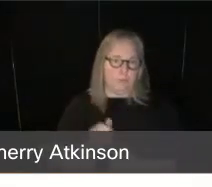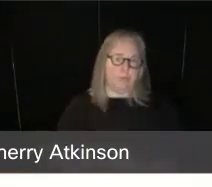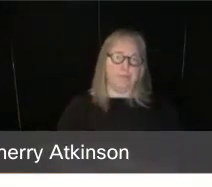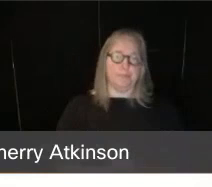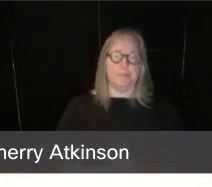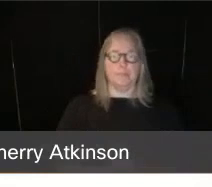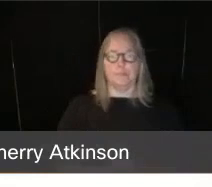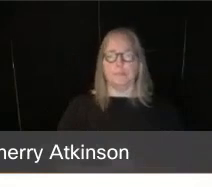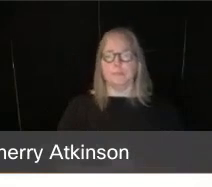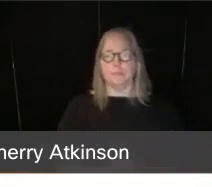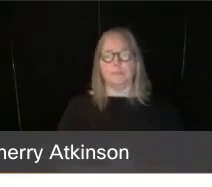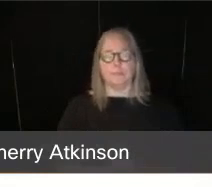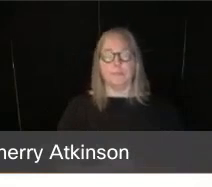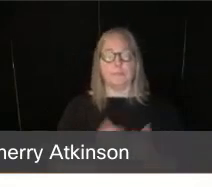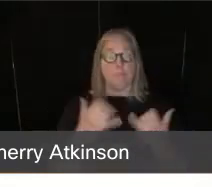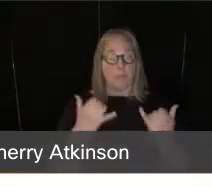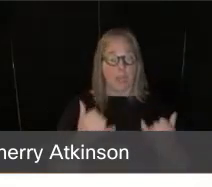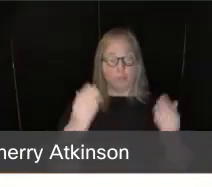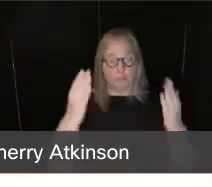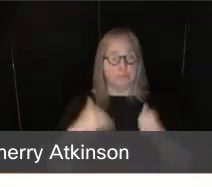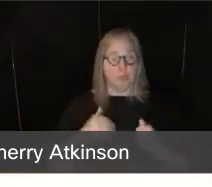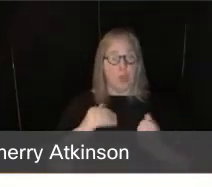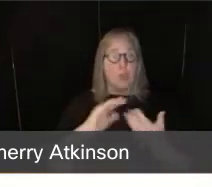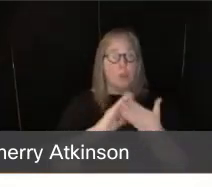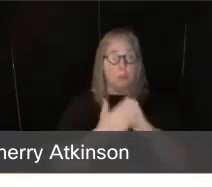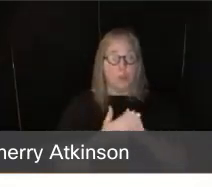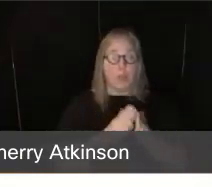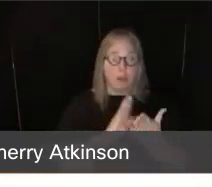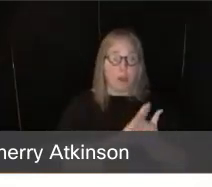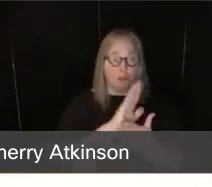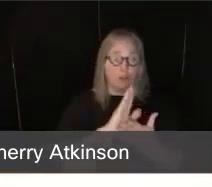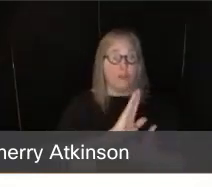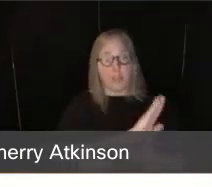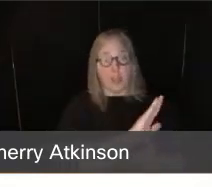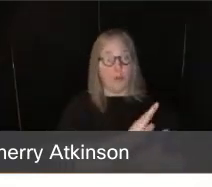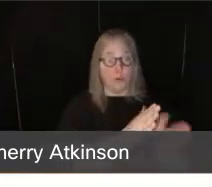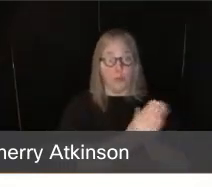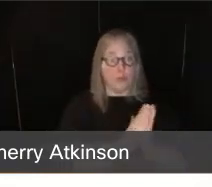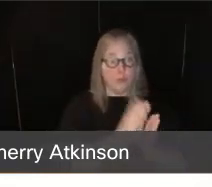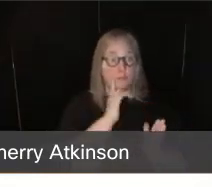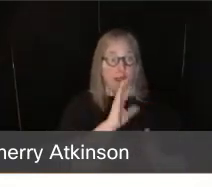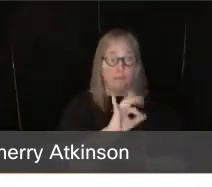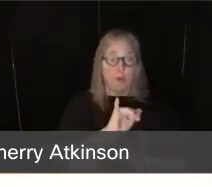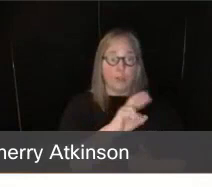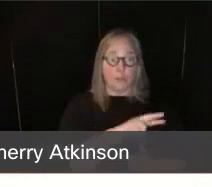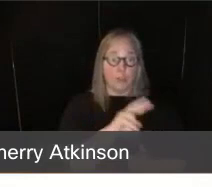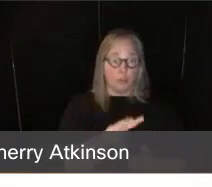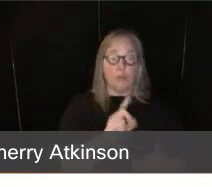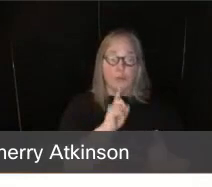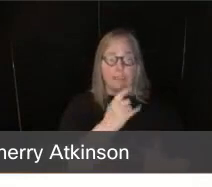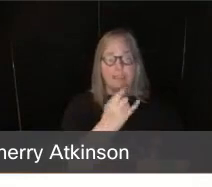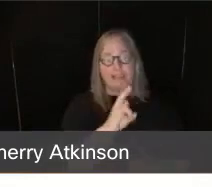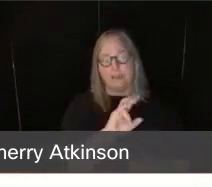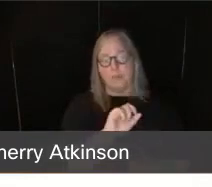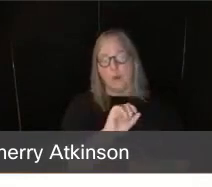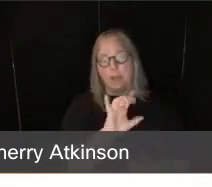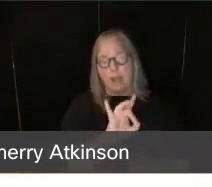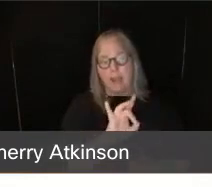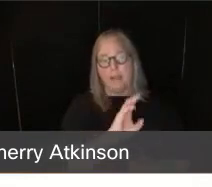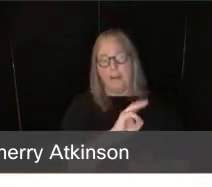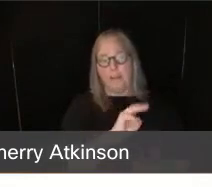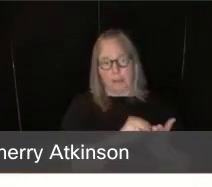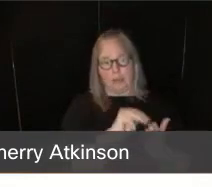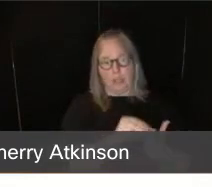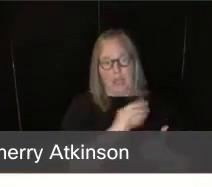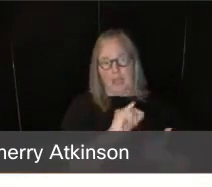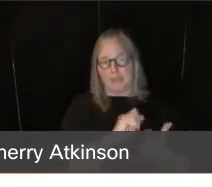Now, for the community college, their request for FY22 was at $17.8 million, and it's